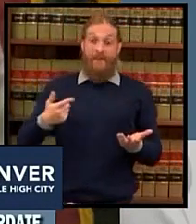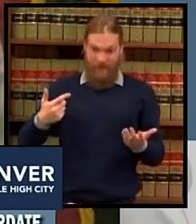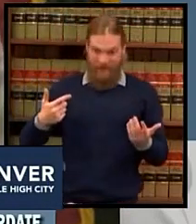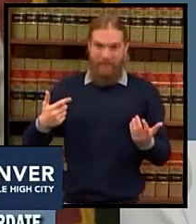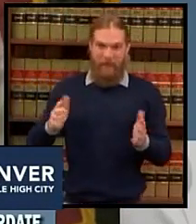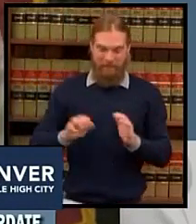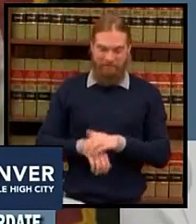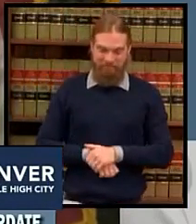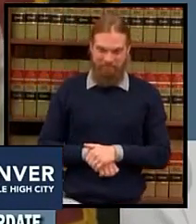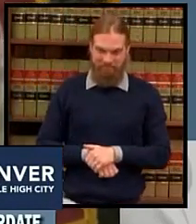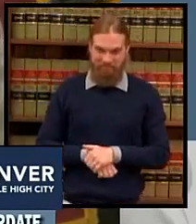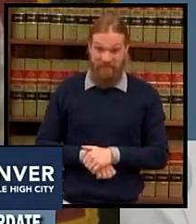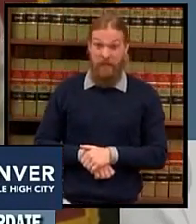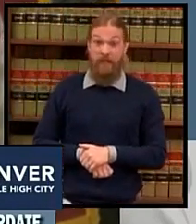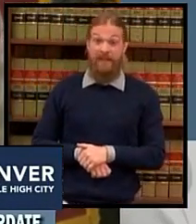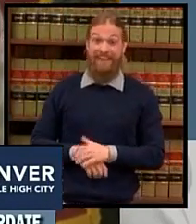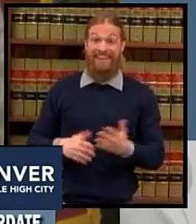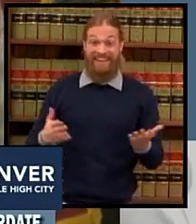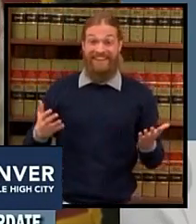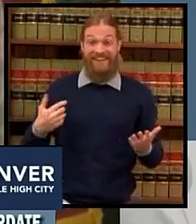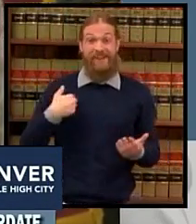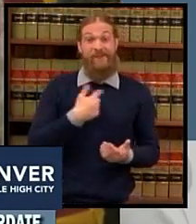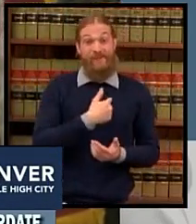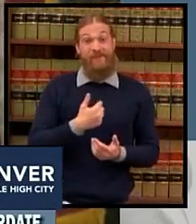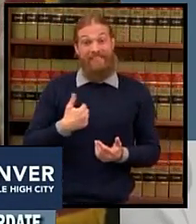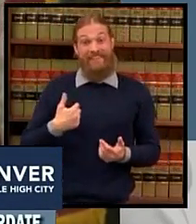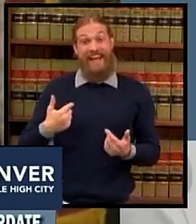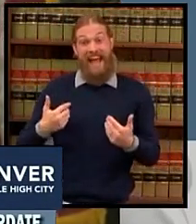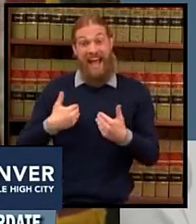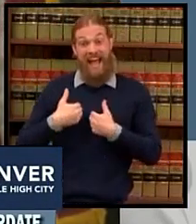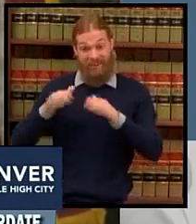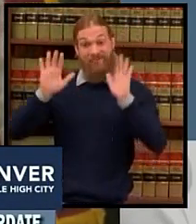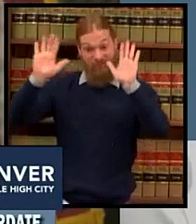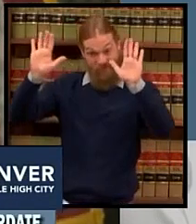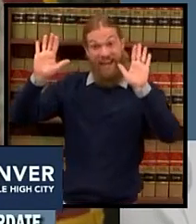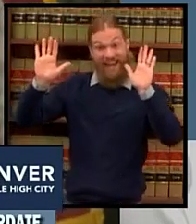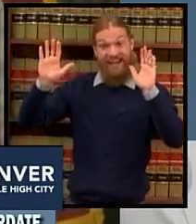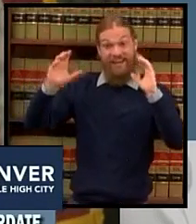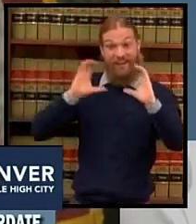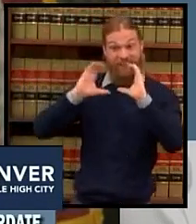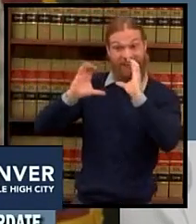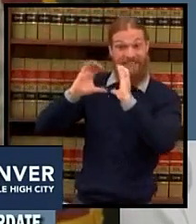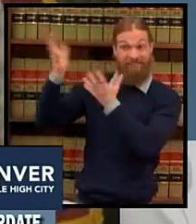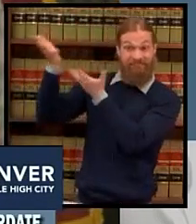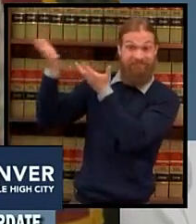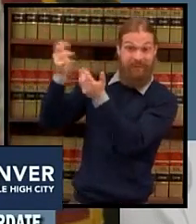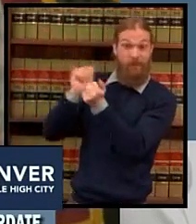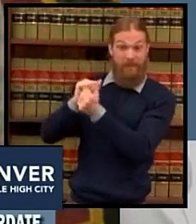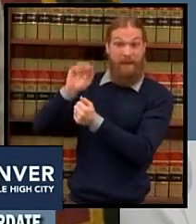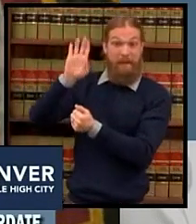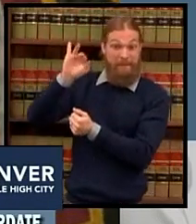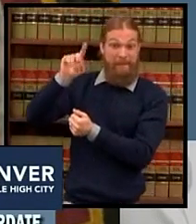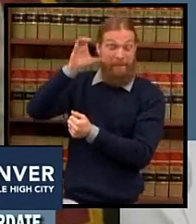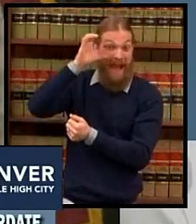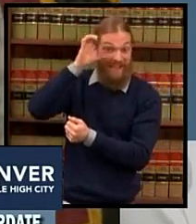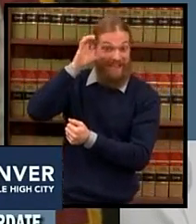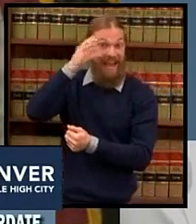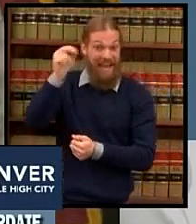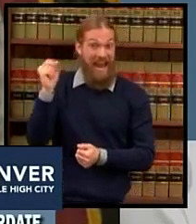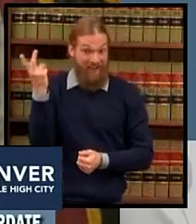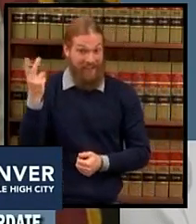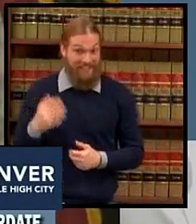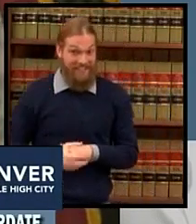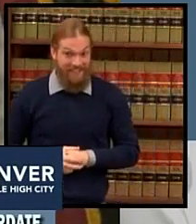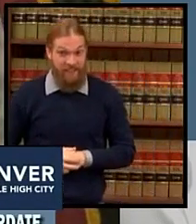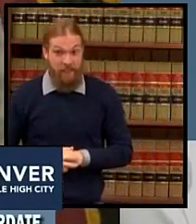some great conversations with the Biden-Harris administration since day one. As a matter of fact, even before they took office,